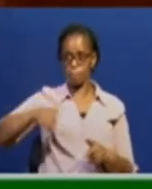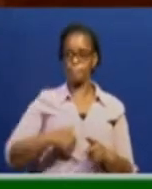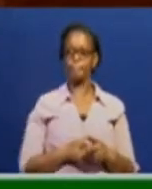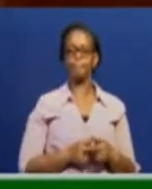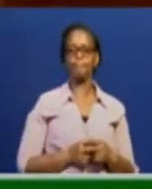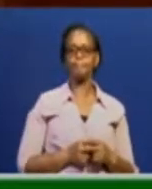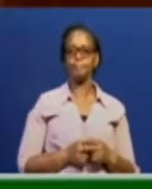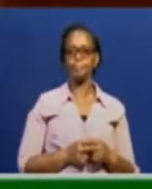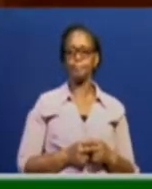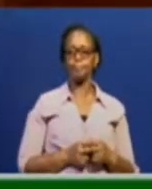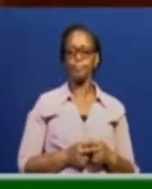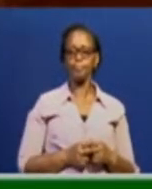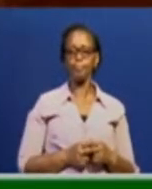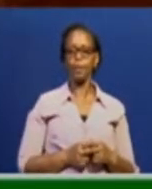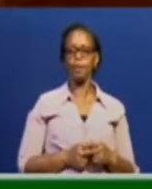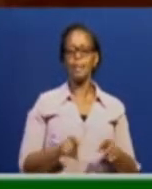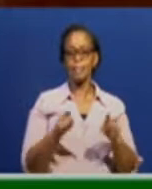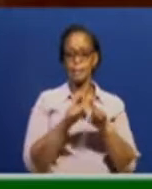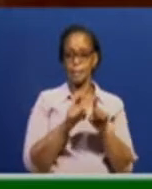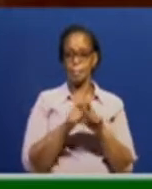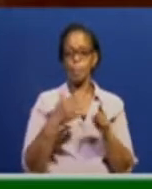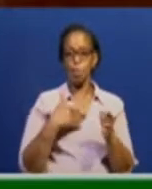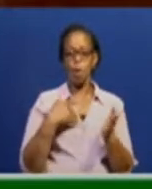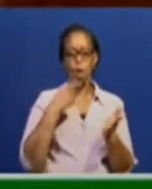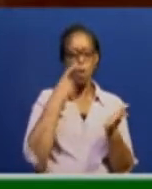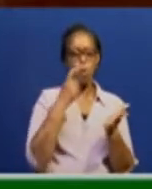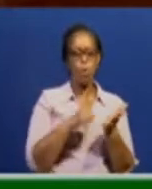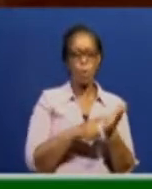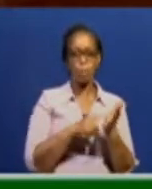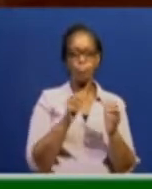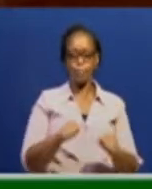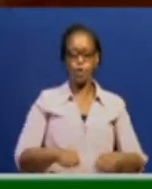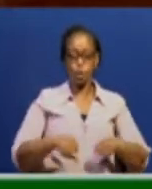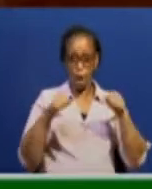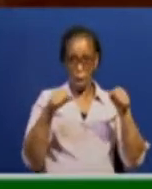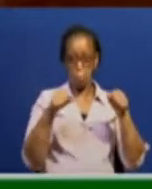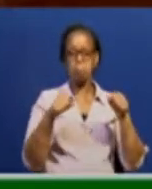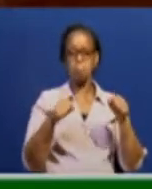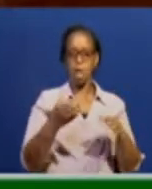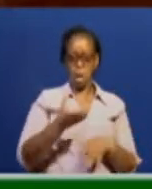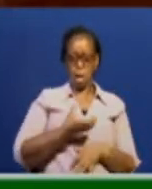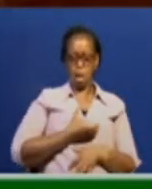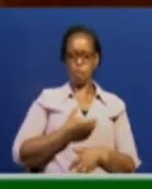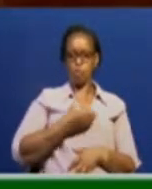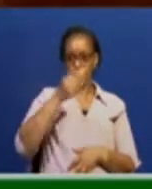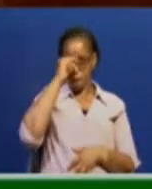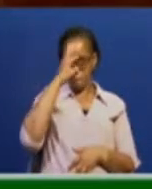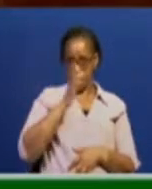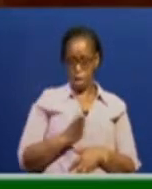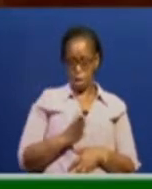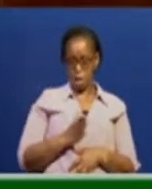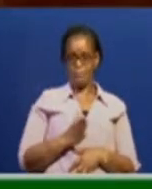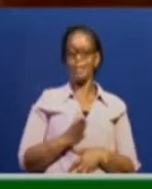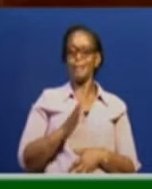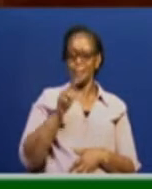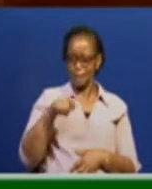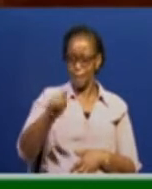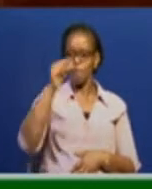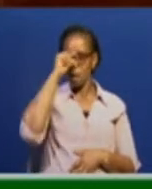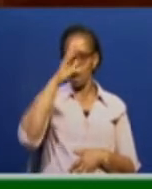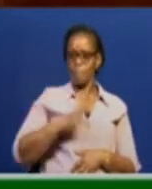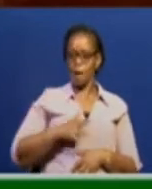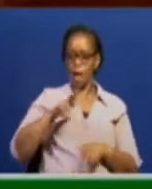Your Excellency, allow me to also recognize the Chairperson of the Council of Governors, who is also the Governor of Kirinyaga